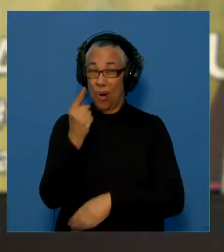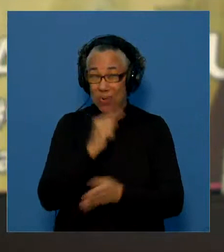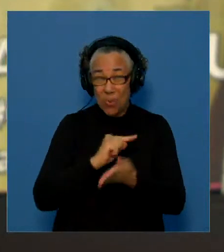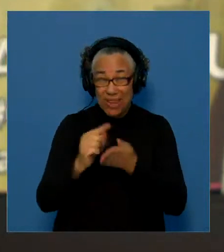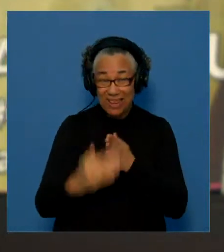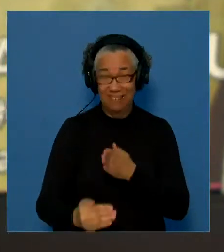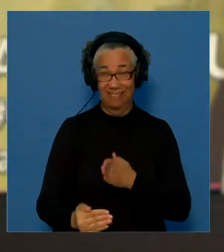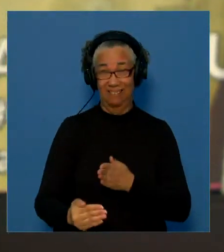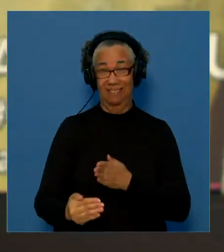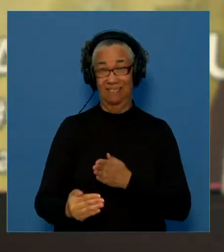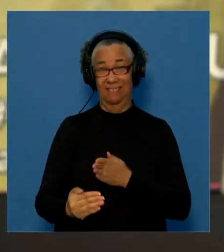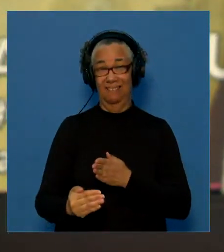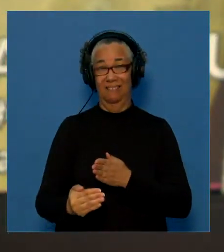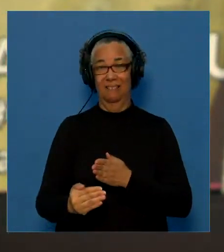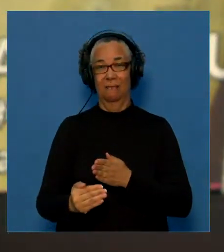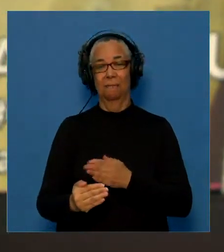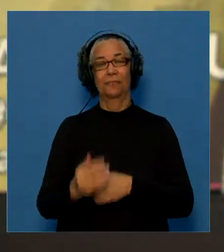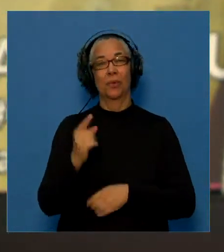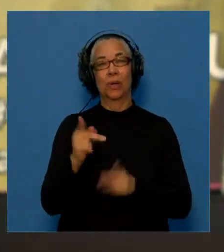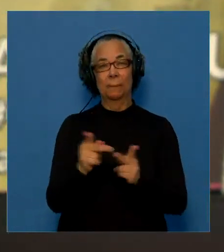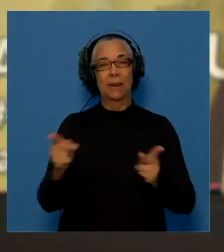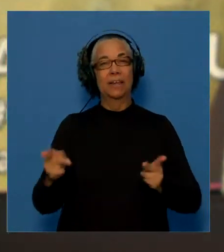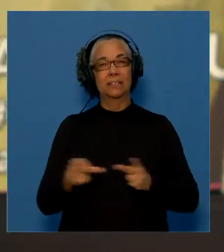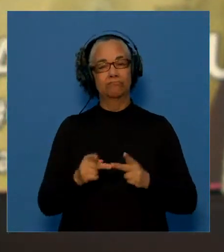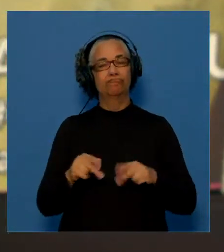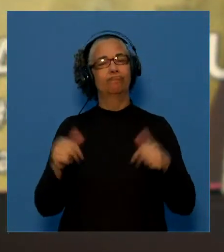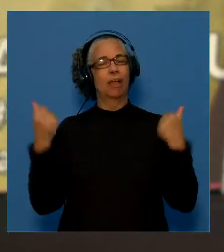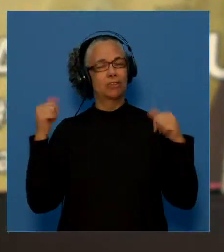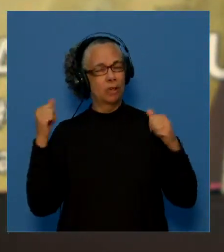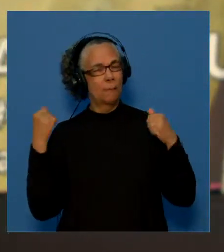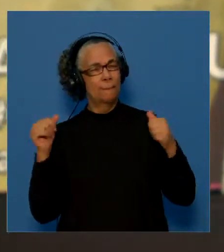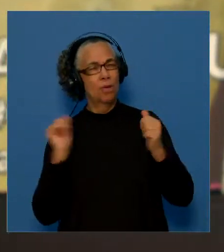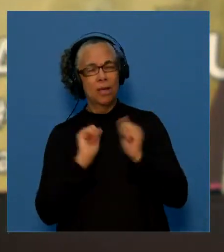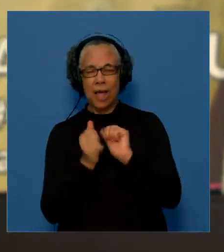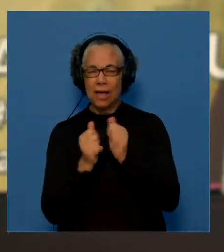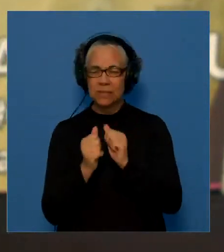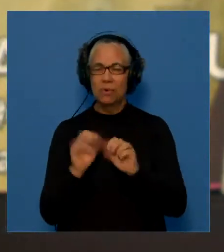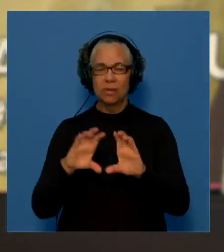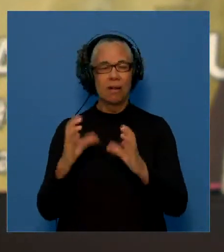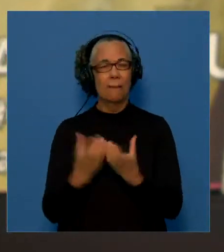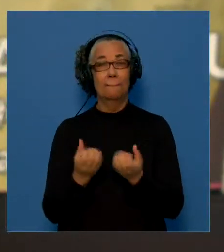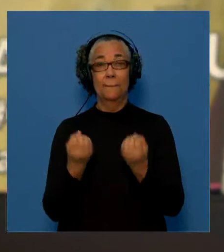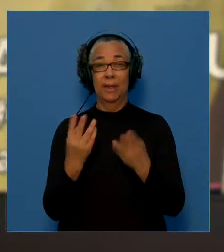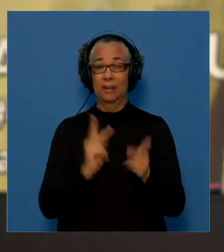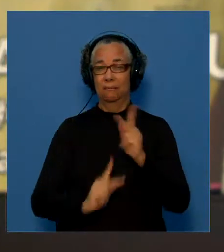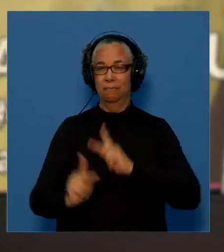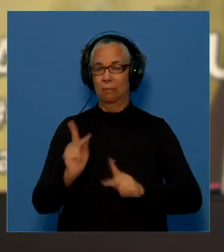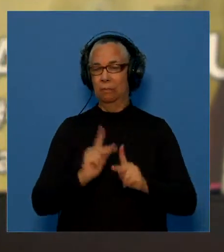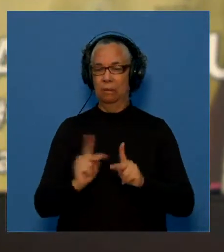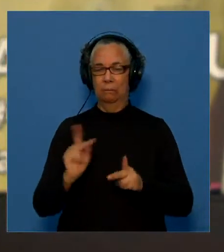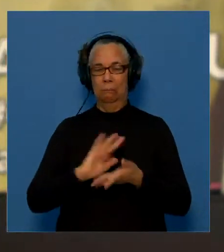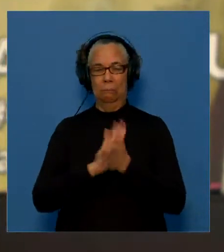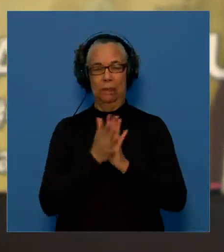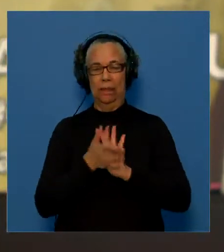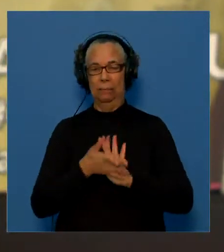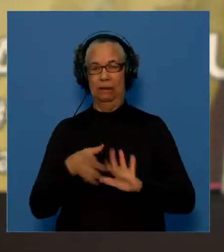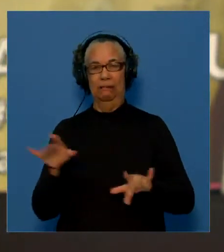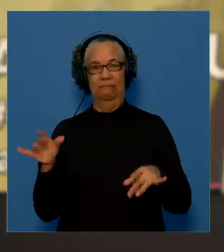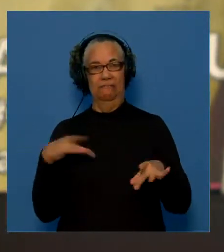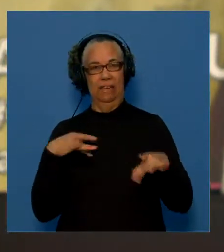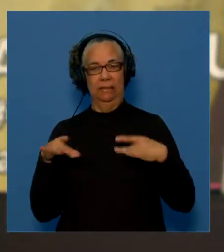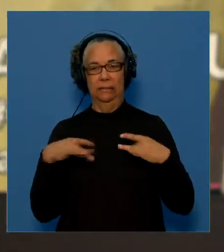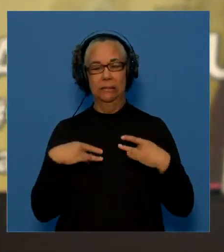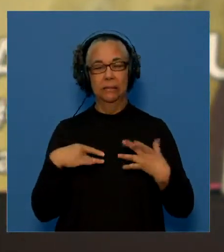weekend. One of the venues was a sports club where numerous people became infected. Investigations by our contact